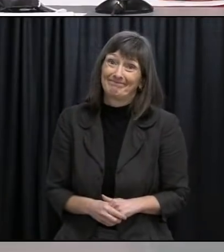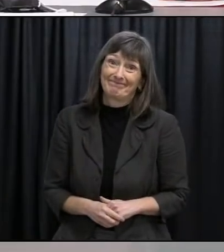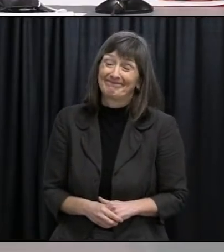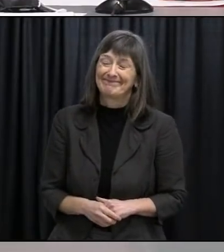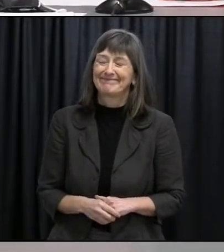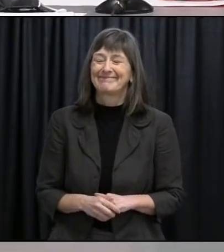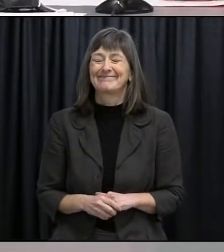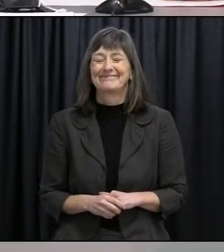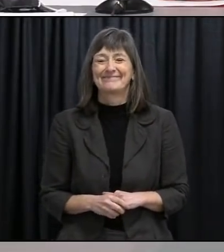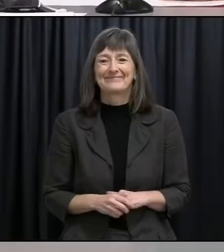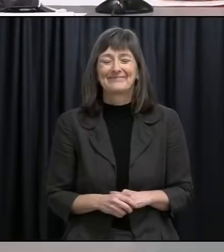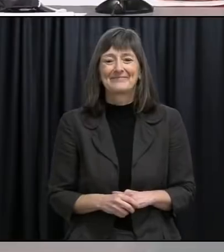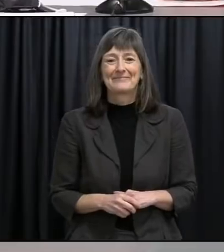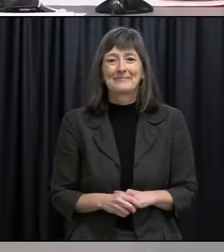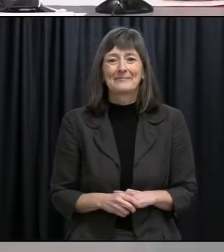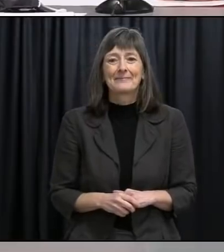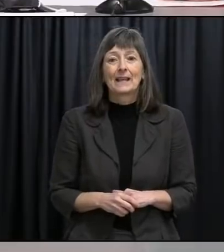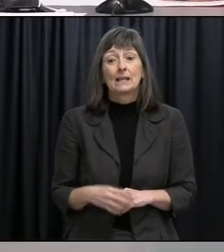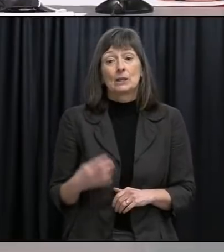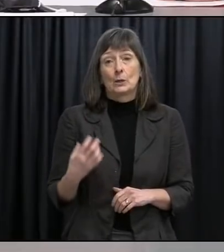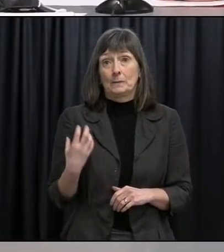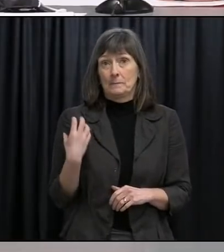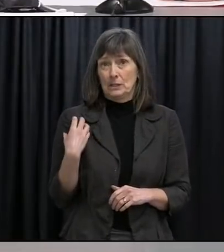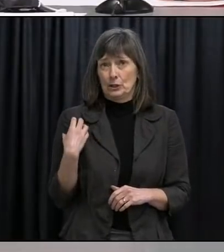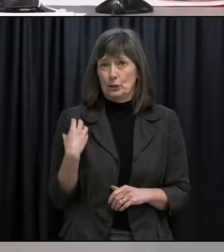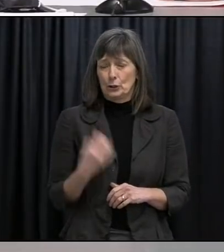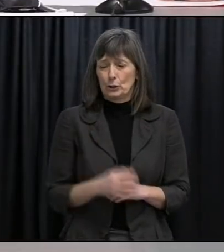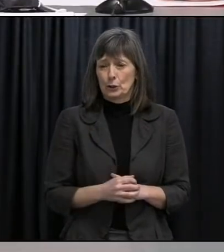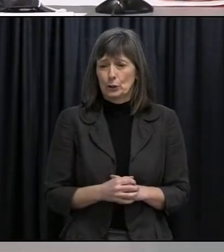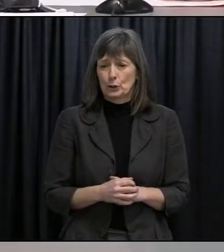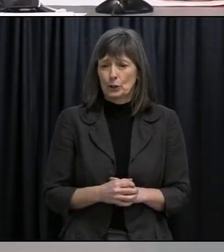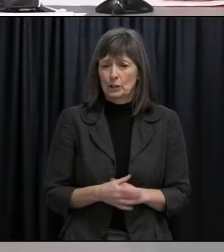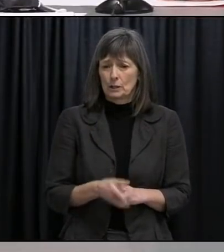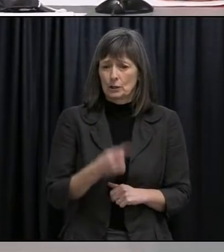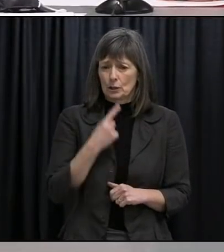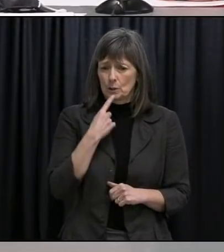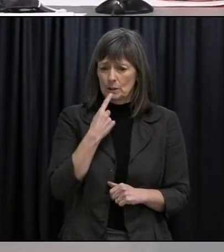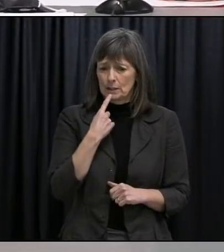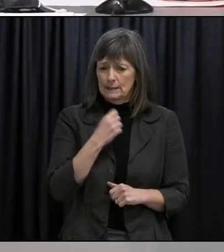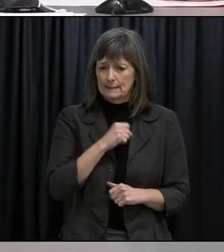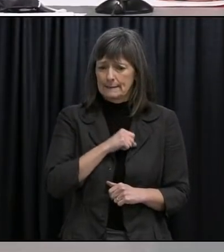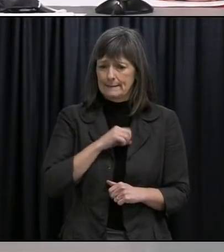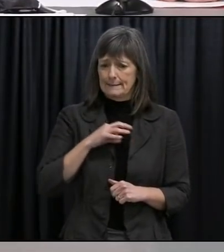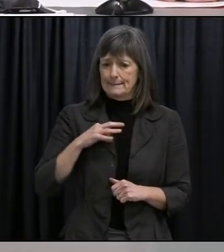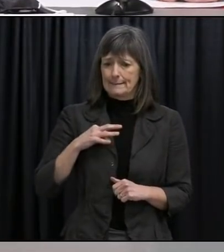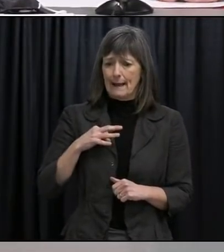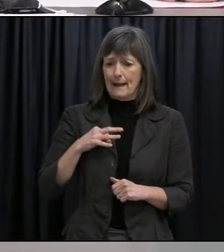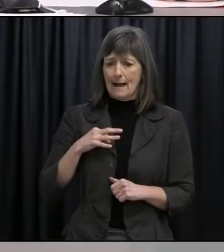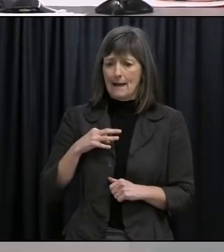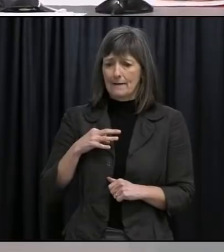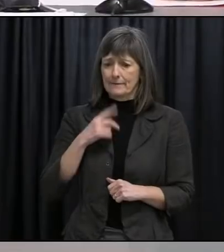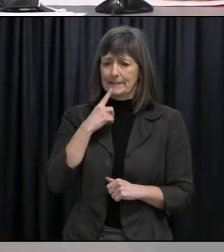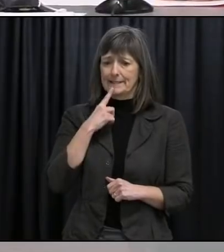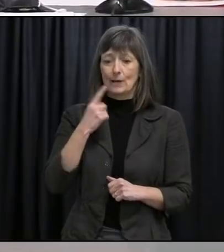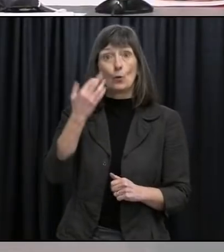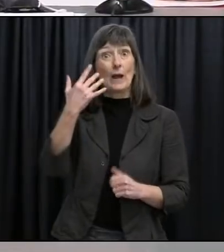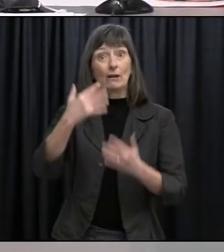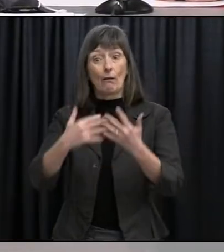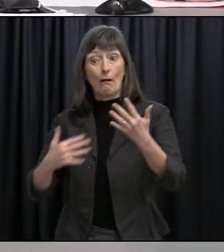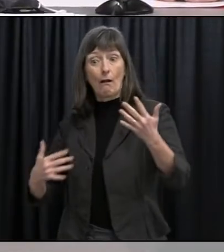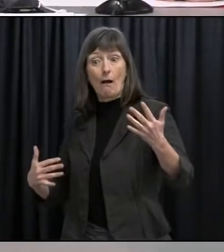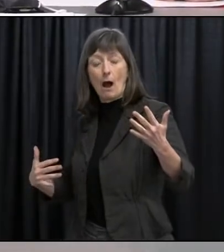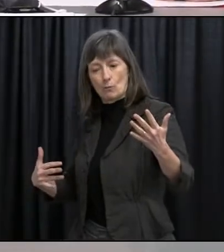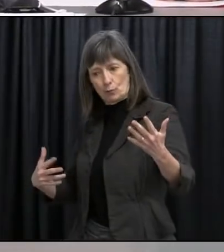the minister, I guess this is for you. You mentioned that the staff have beaten down a backlog, I